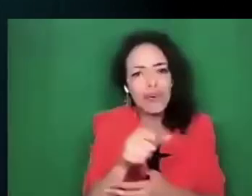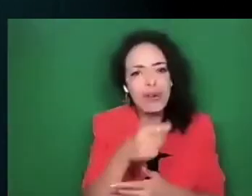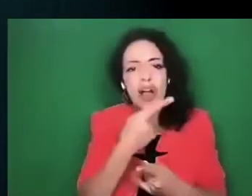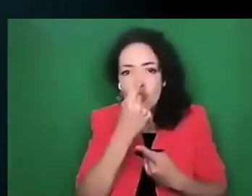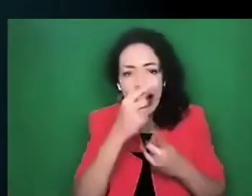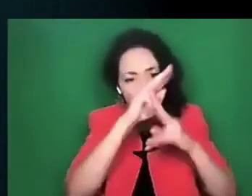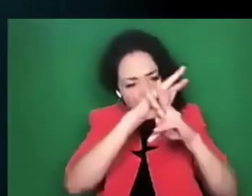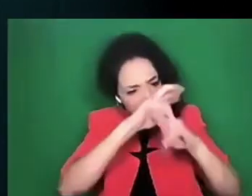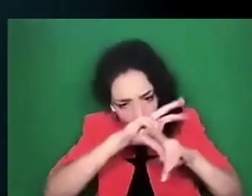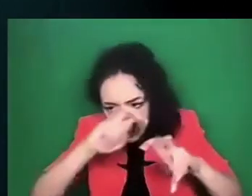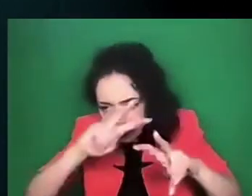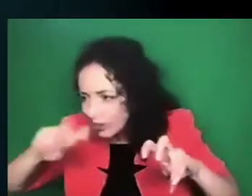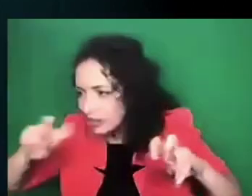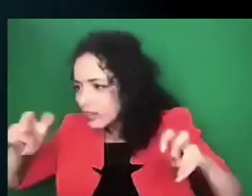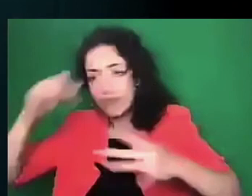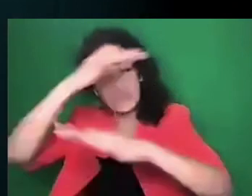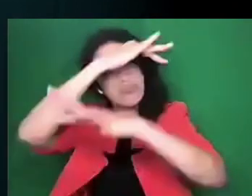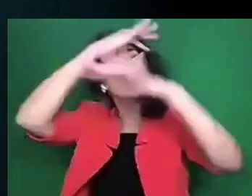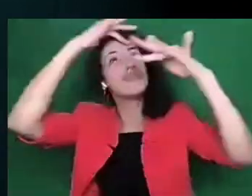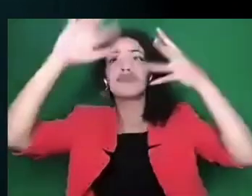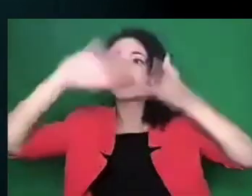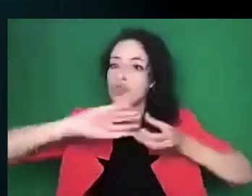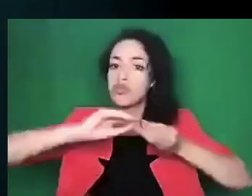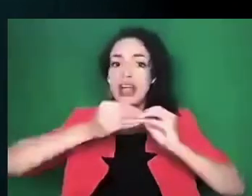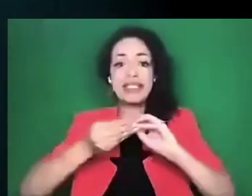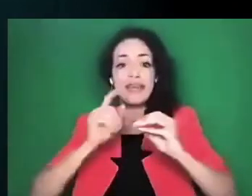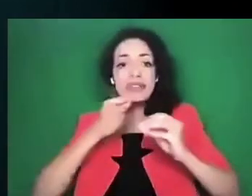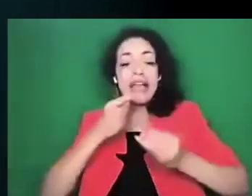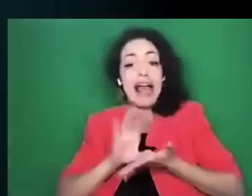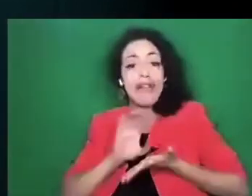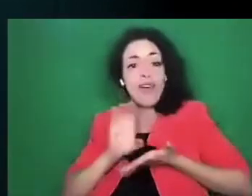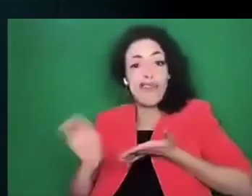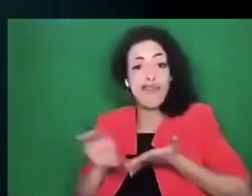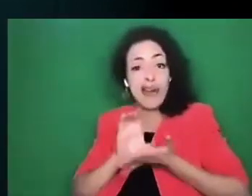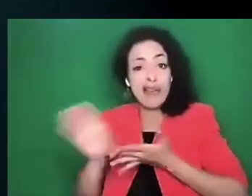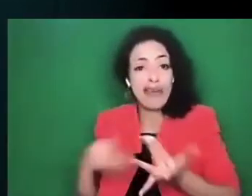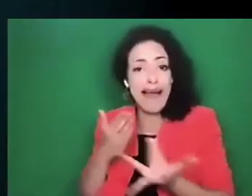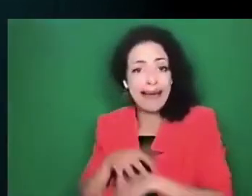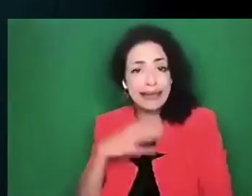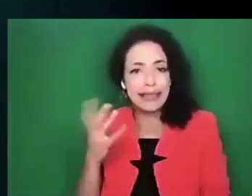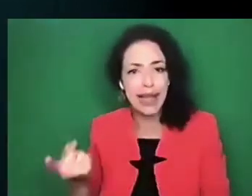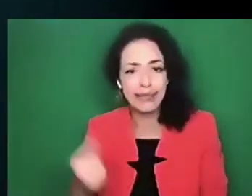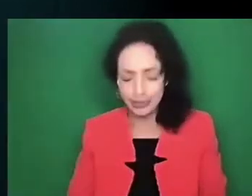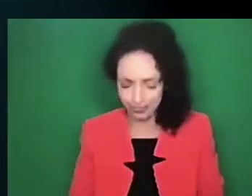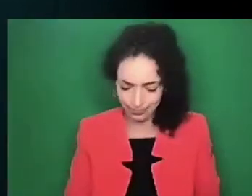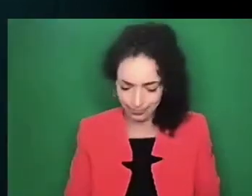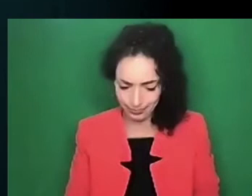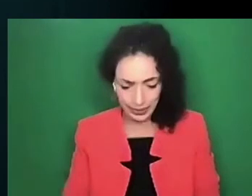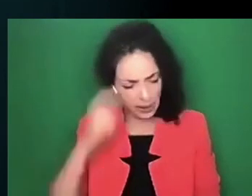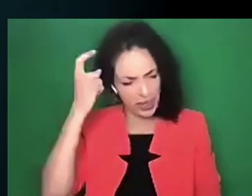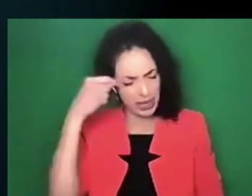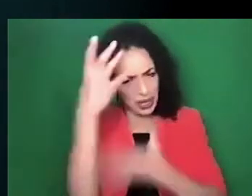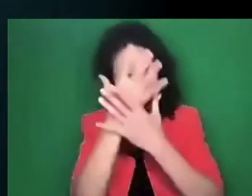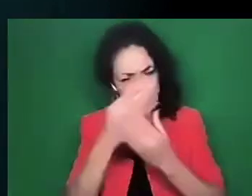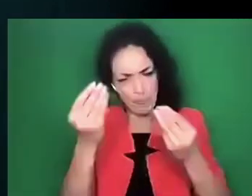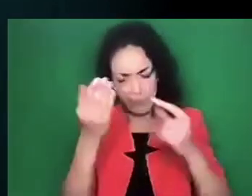funding as it is today. And while we think of the disappearing past and we find stories of these radical women pioneers and how